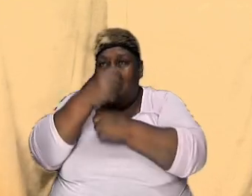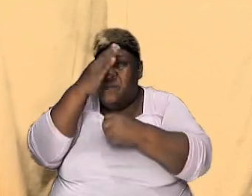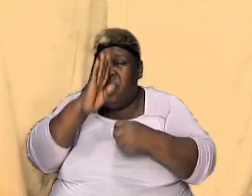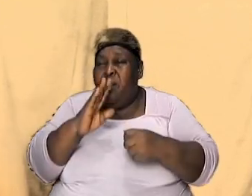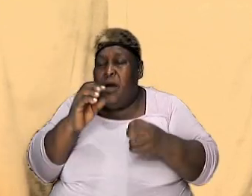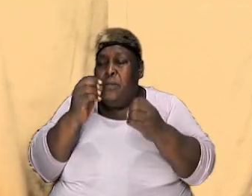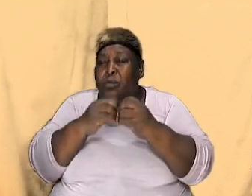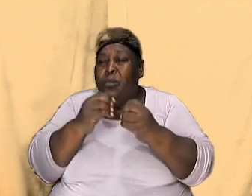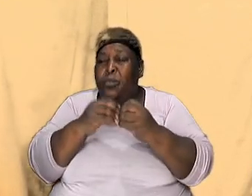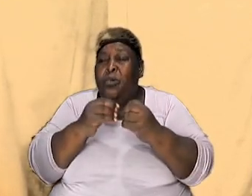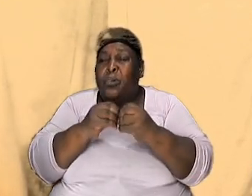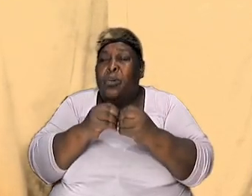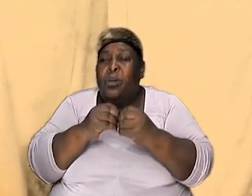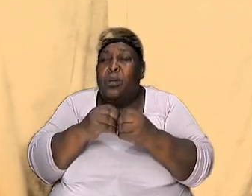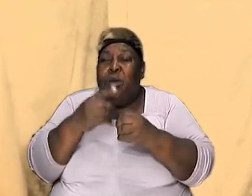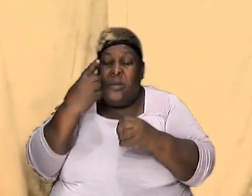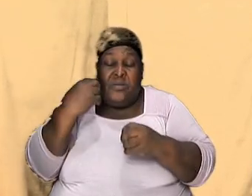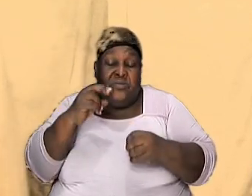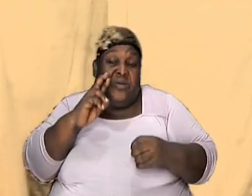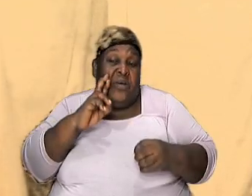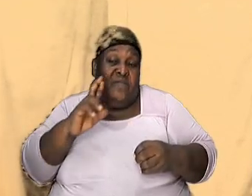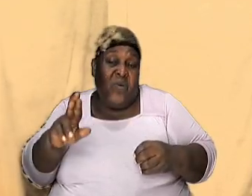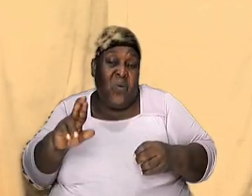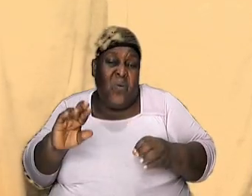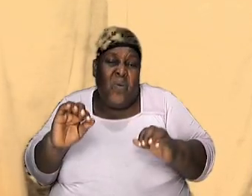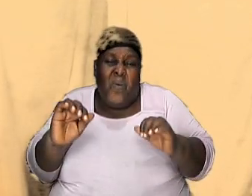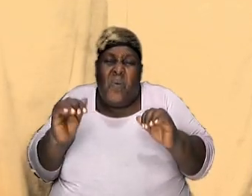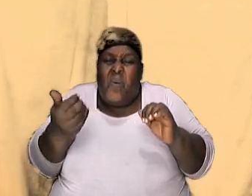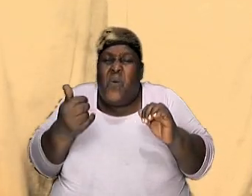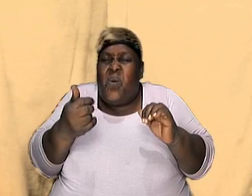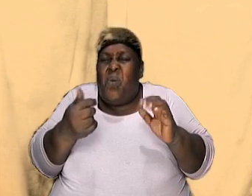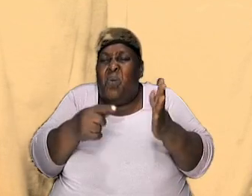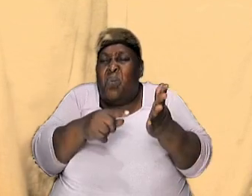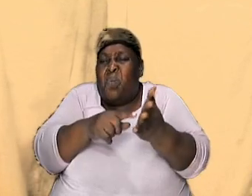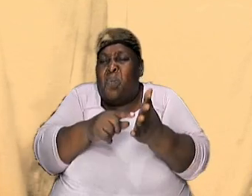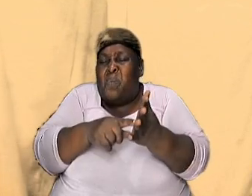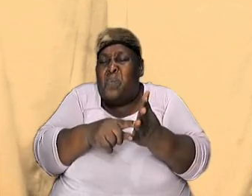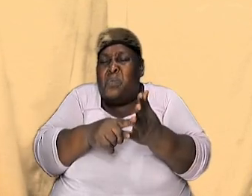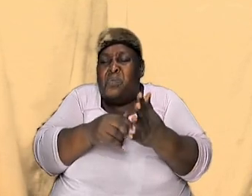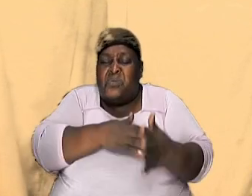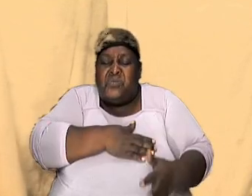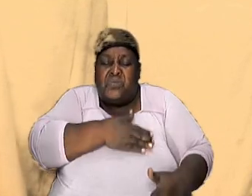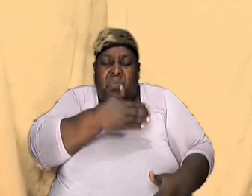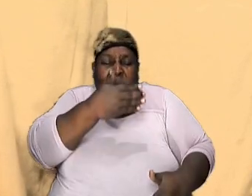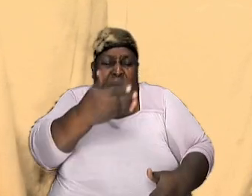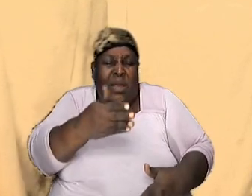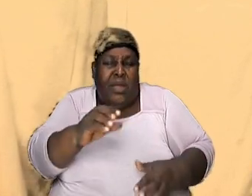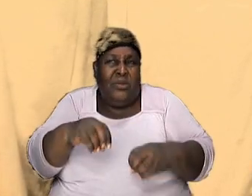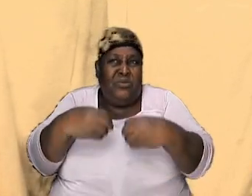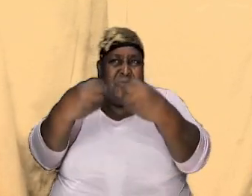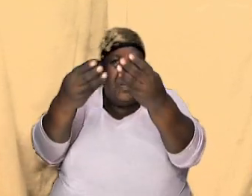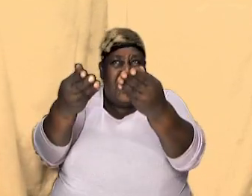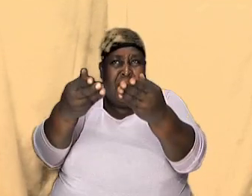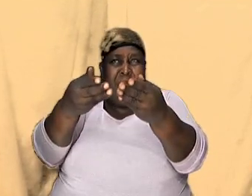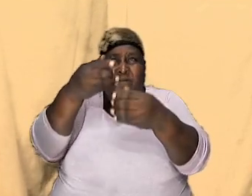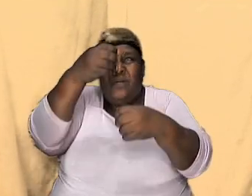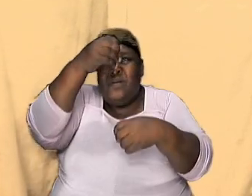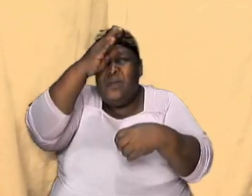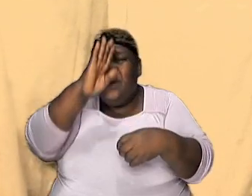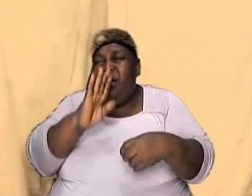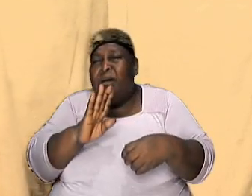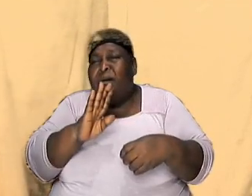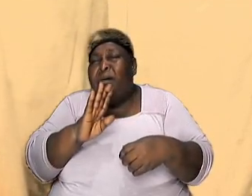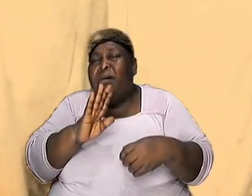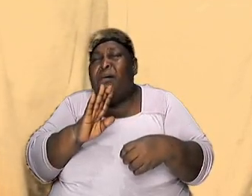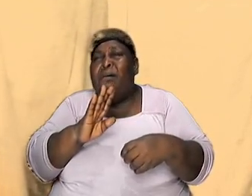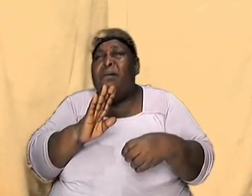to God. And because of her, how indebted she was, amen, she was willing, amen, to give him that level of